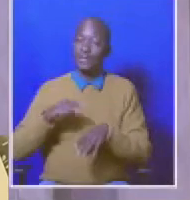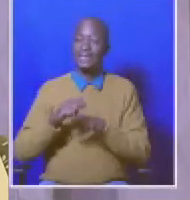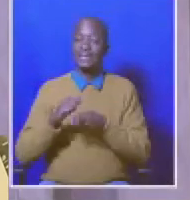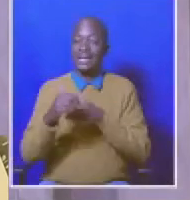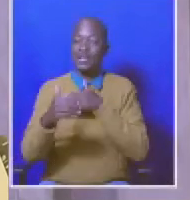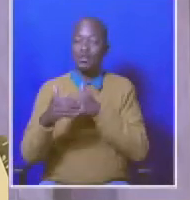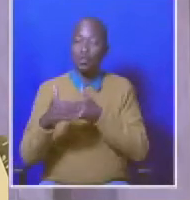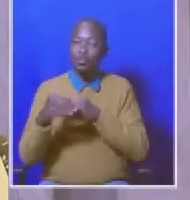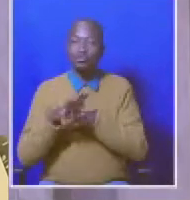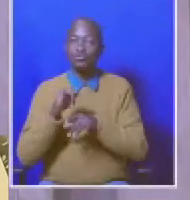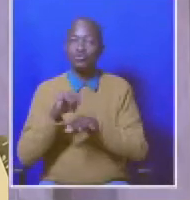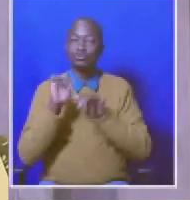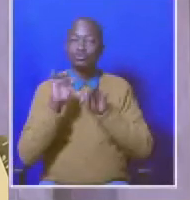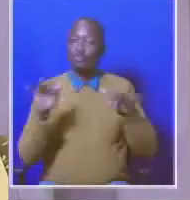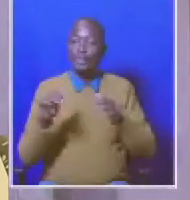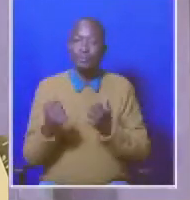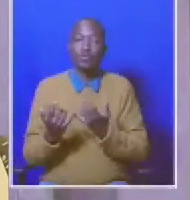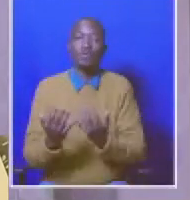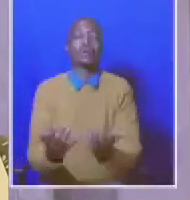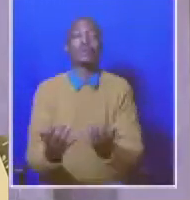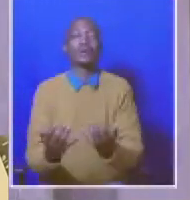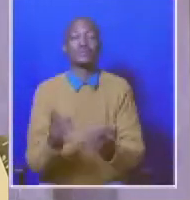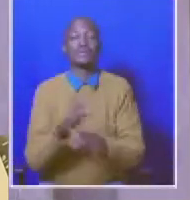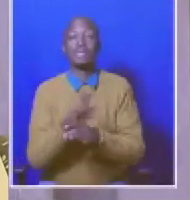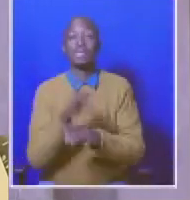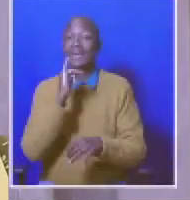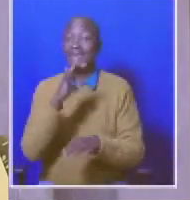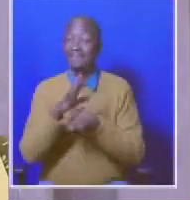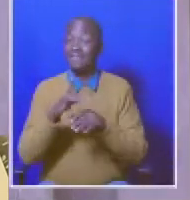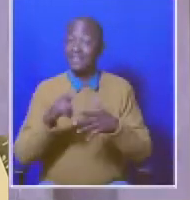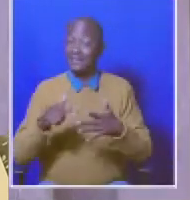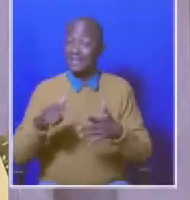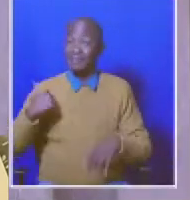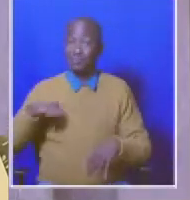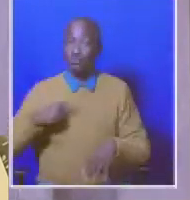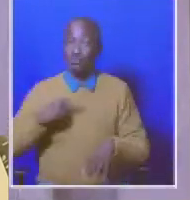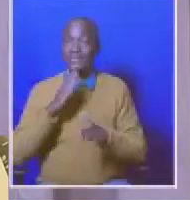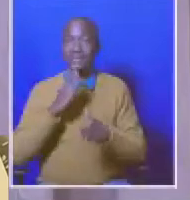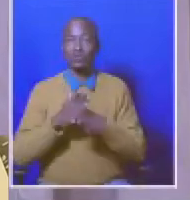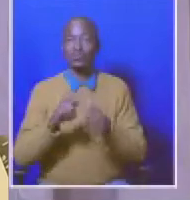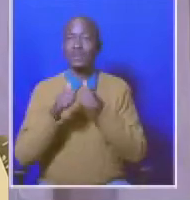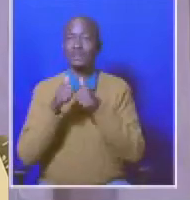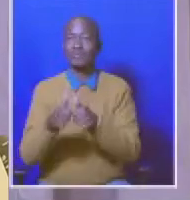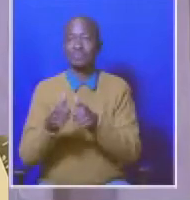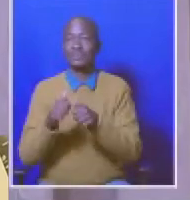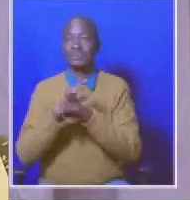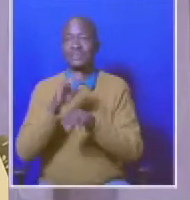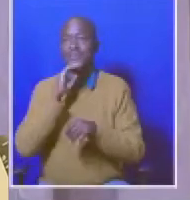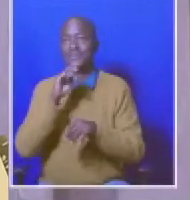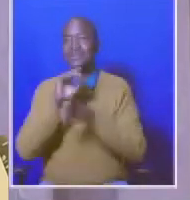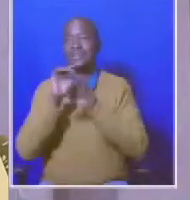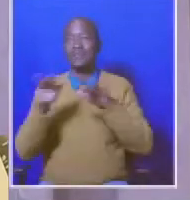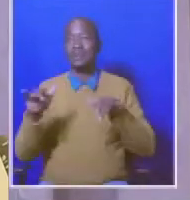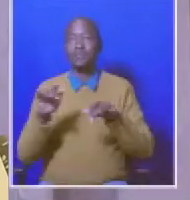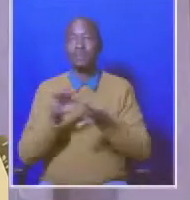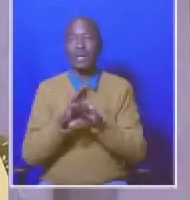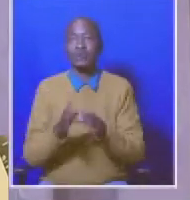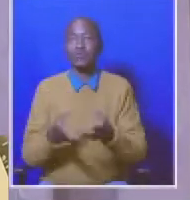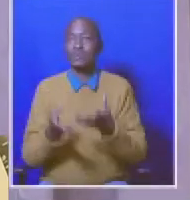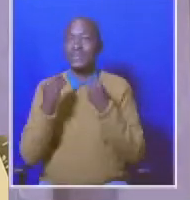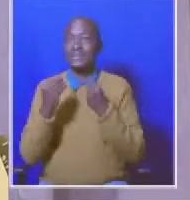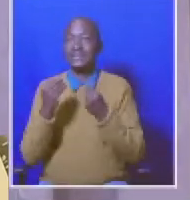with the people on the ground. And if they are dysfunctional, it means people are not getting the services they are supposed to